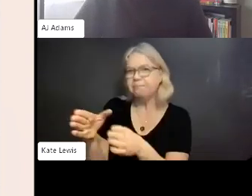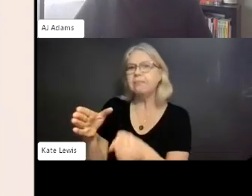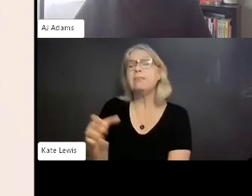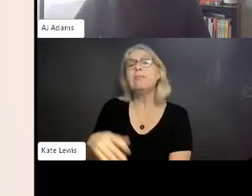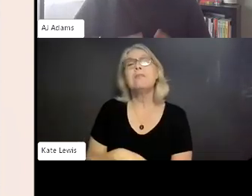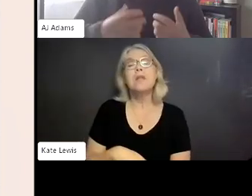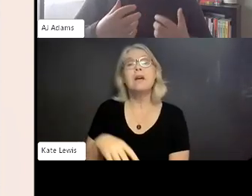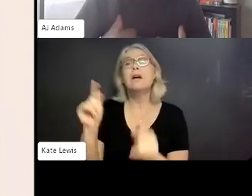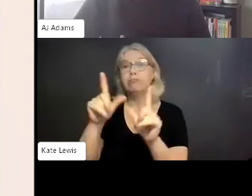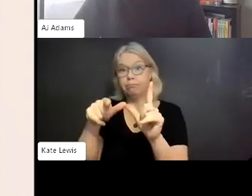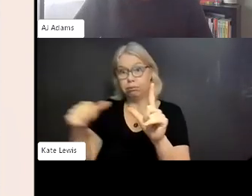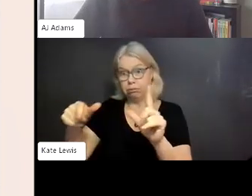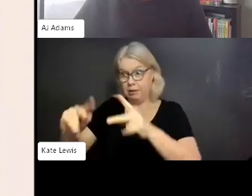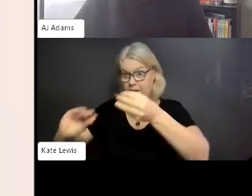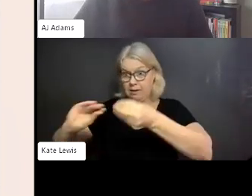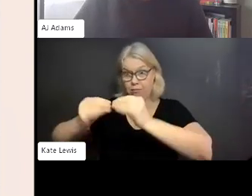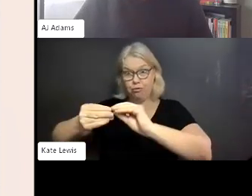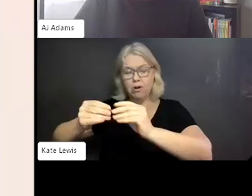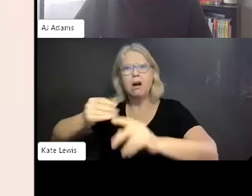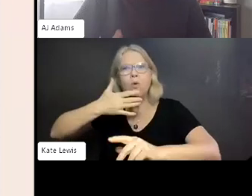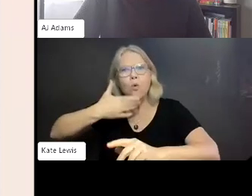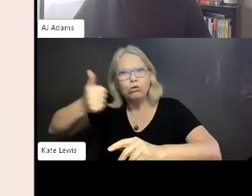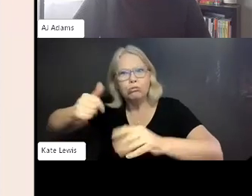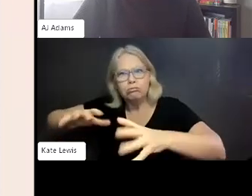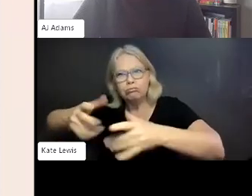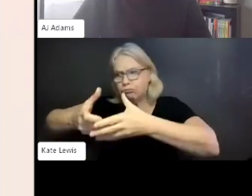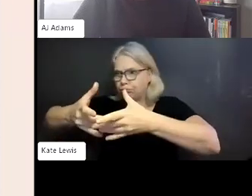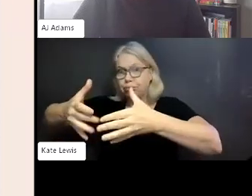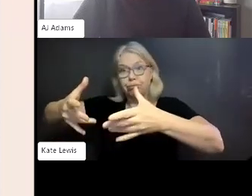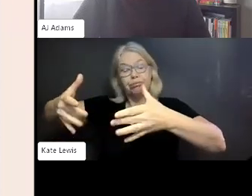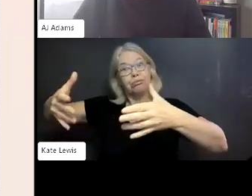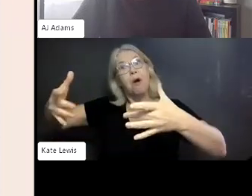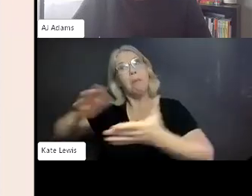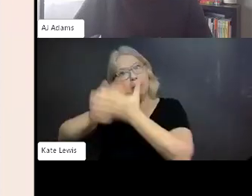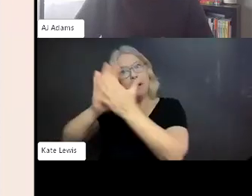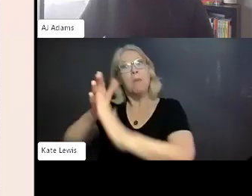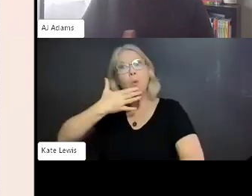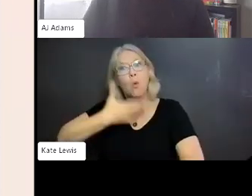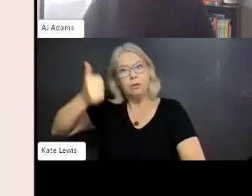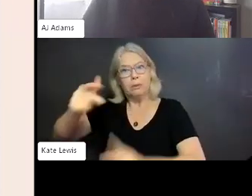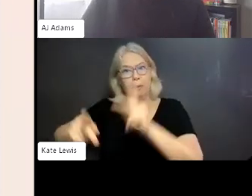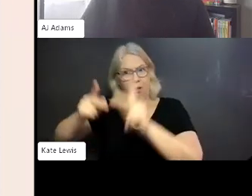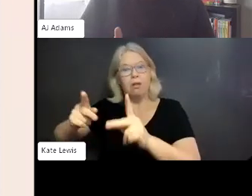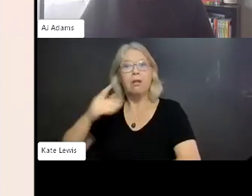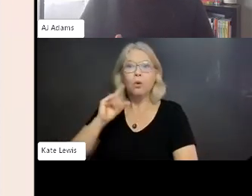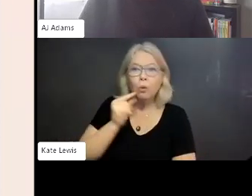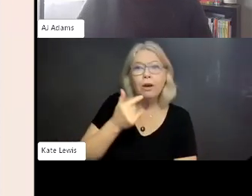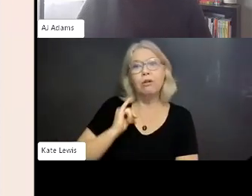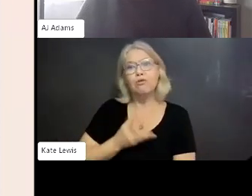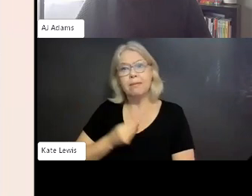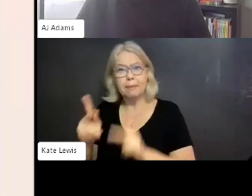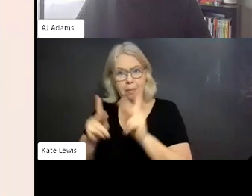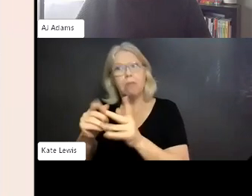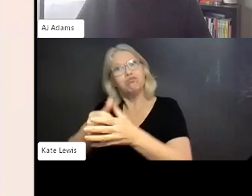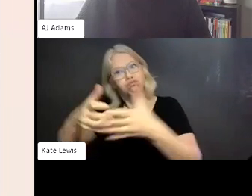in our history that we have openly queer and trans Canadians reaching their older adult years. According to the last census, 7%